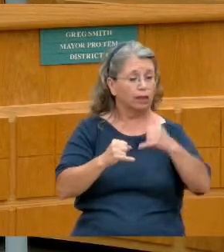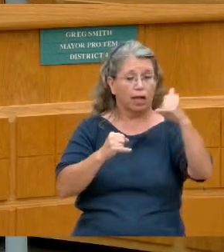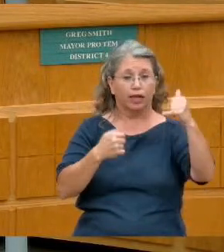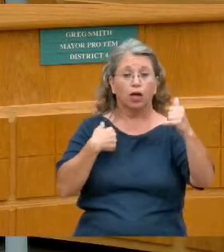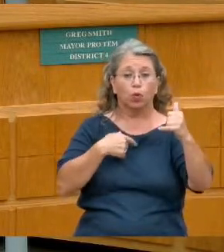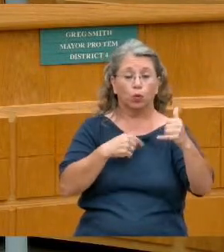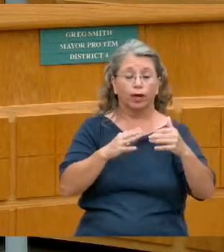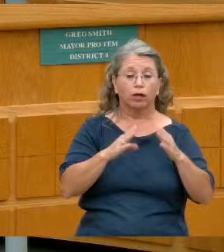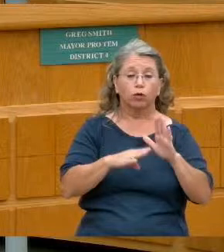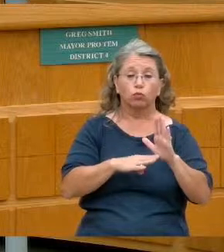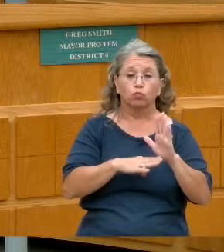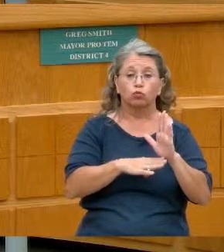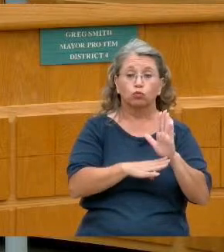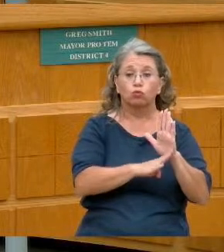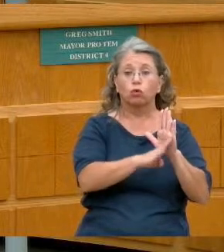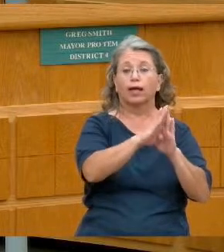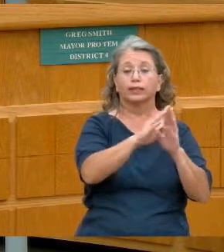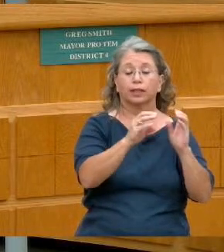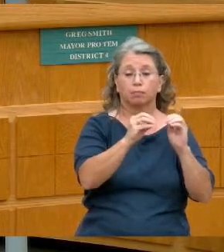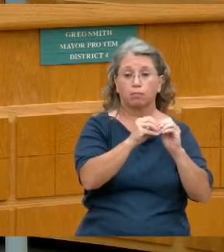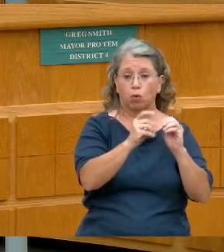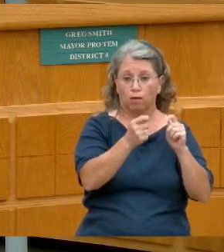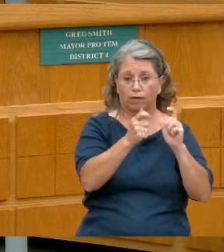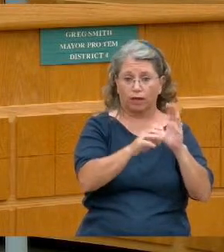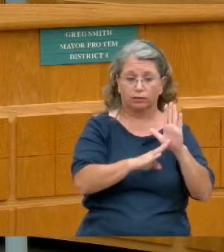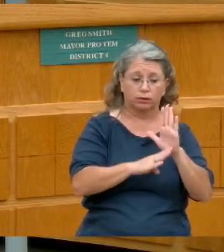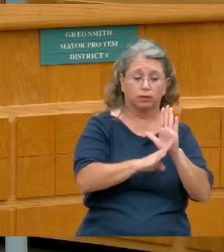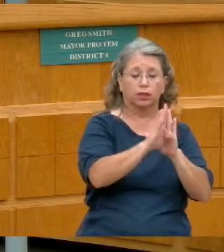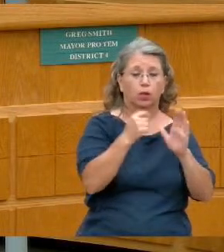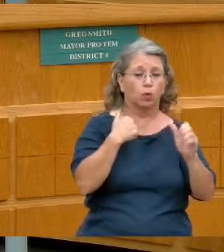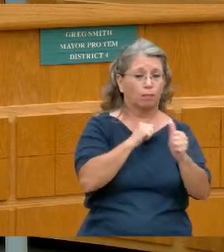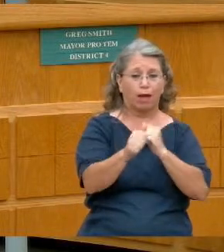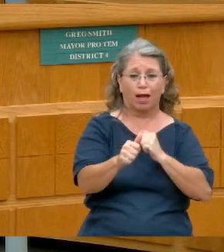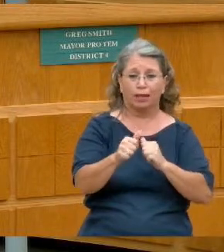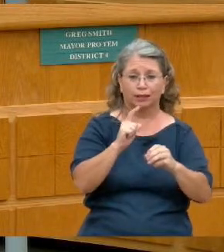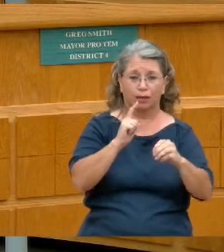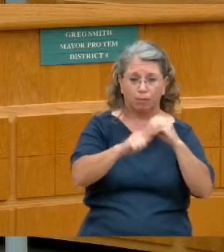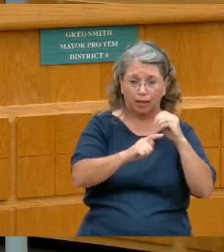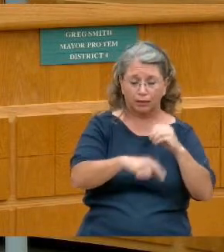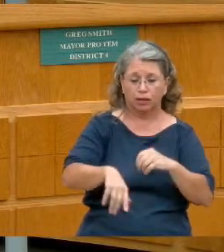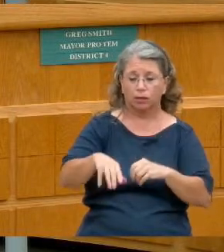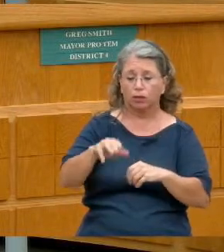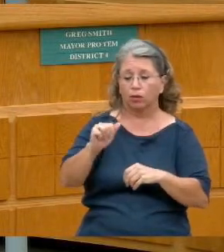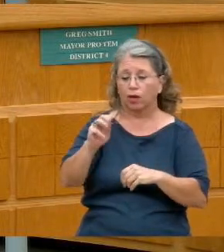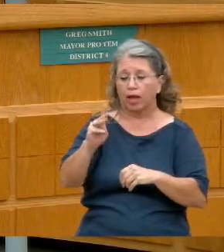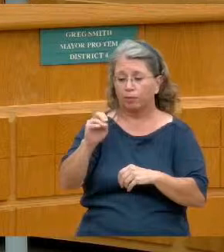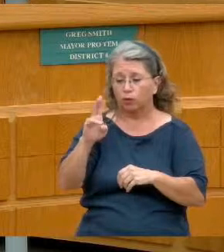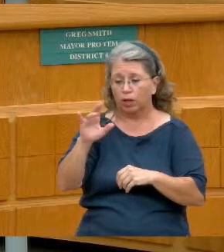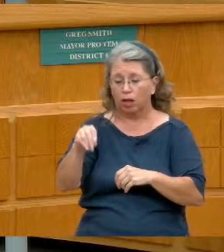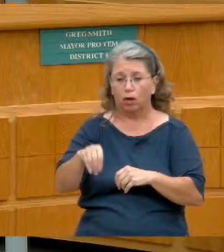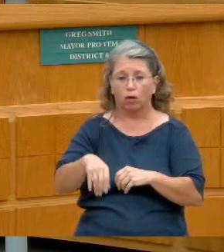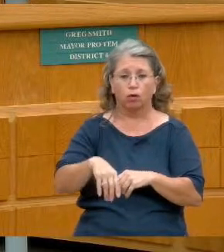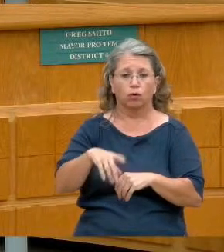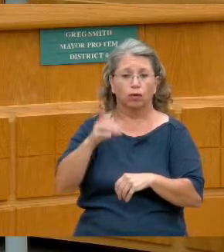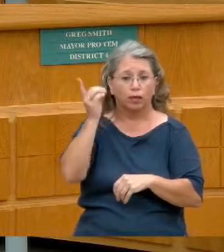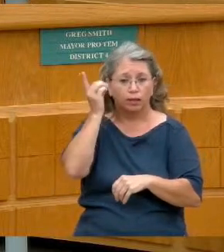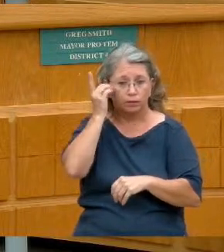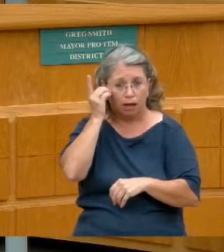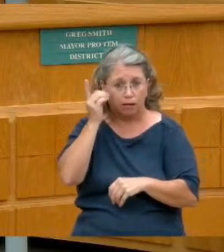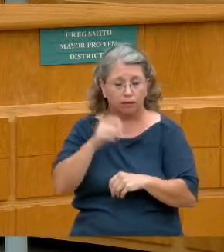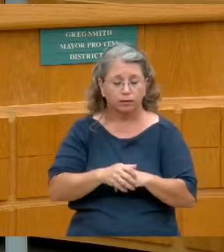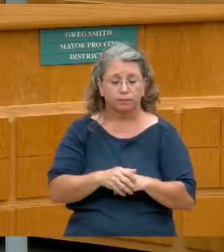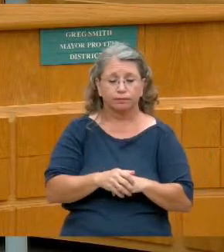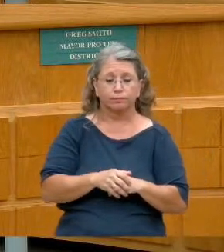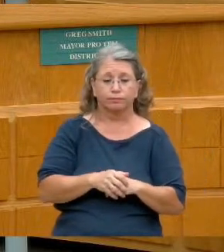more rapidly. We passed El Paso, Amarillo, San Antonio, and Dallas, and those whole counties in terms of